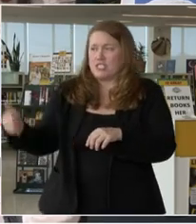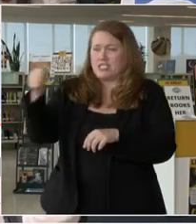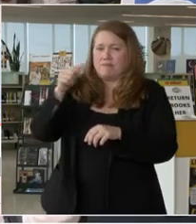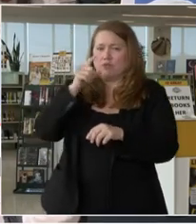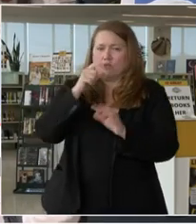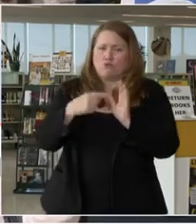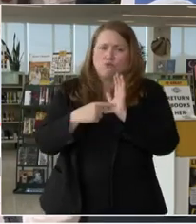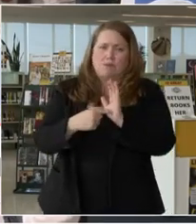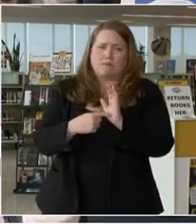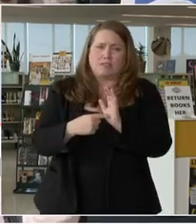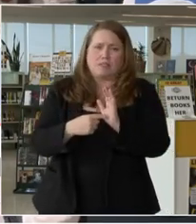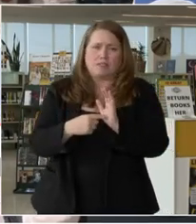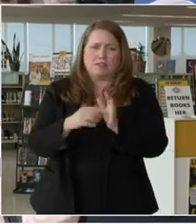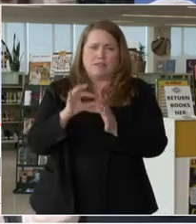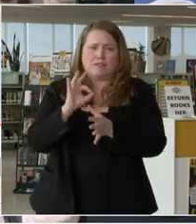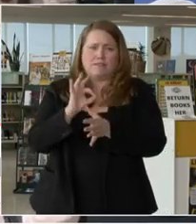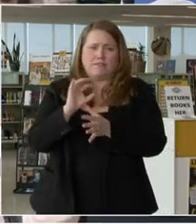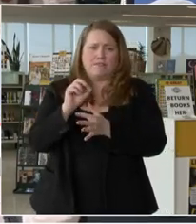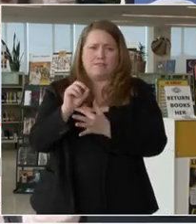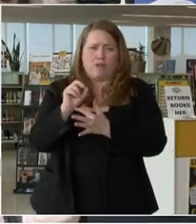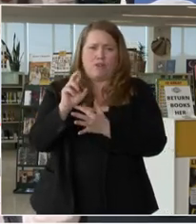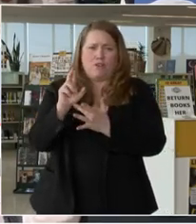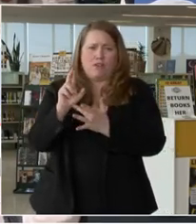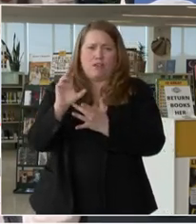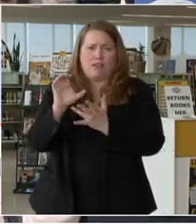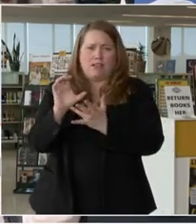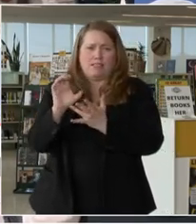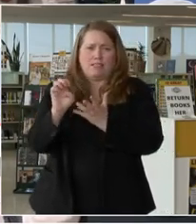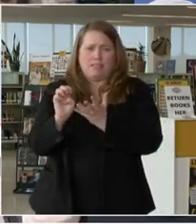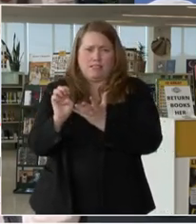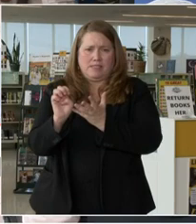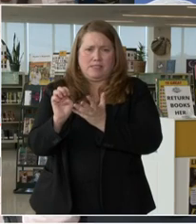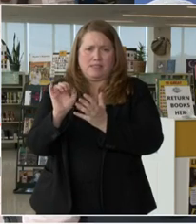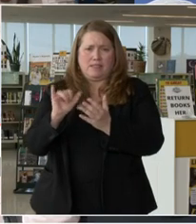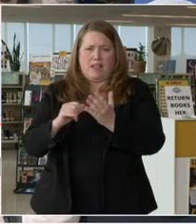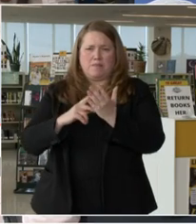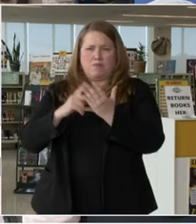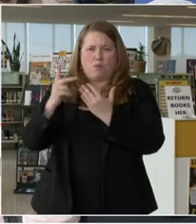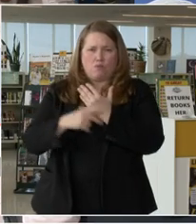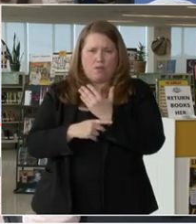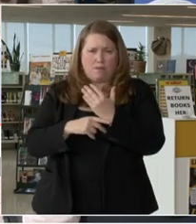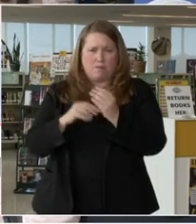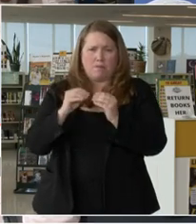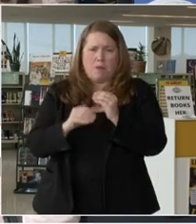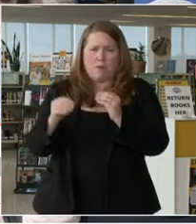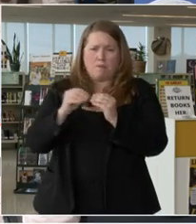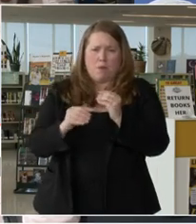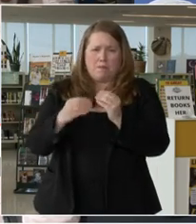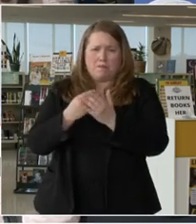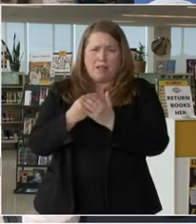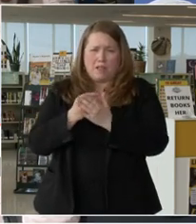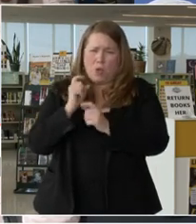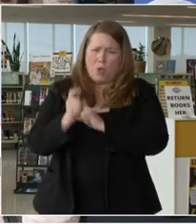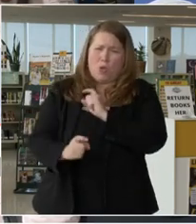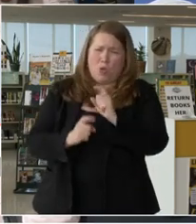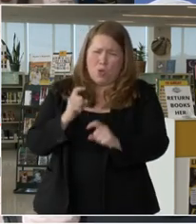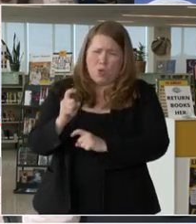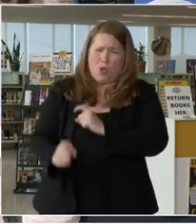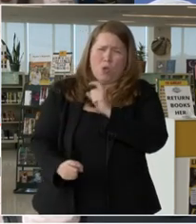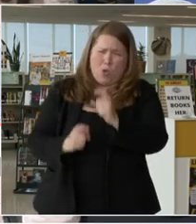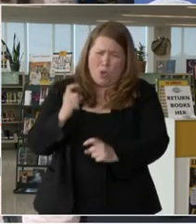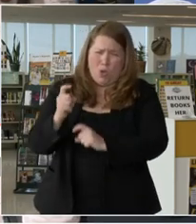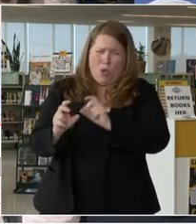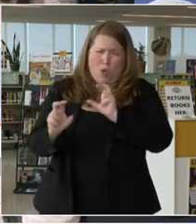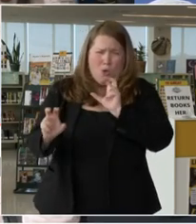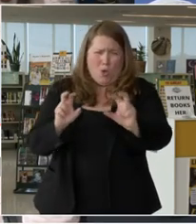basically, in terms of controlling crime. You bet. And you've got all the, you've got more and more money going into these programs where you try to, I guess,